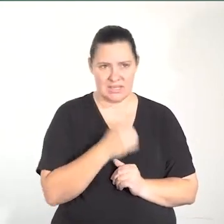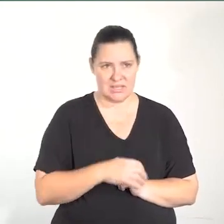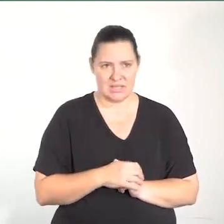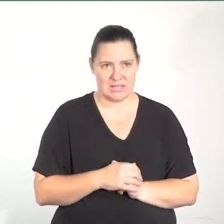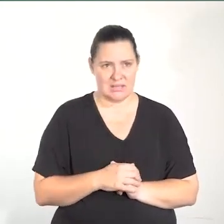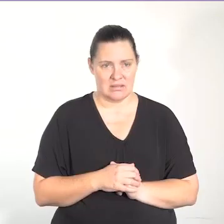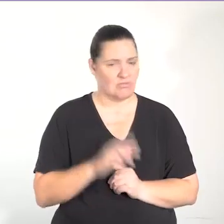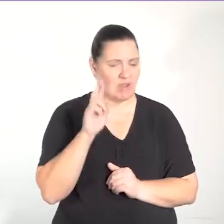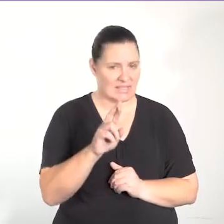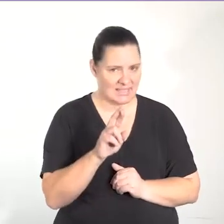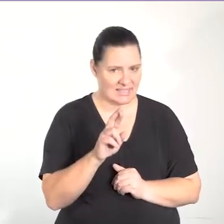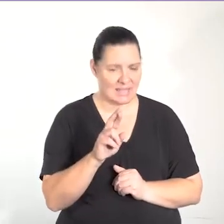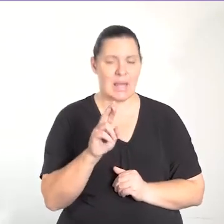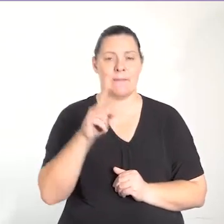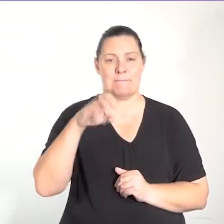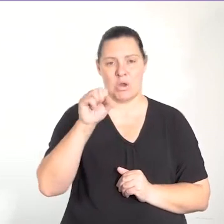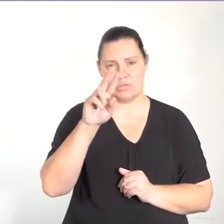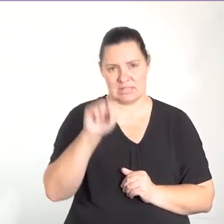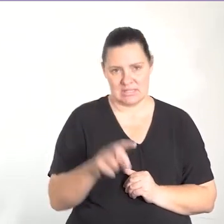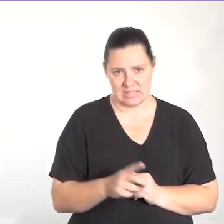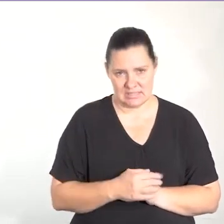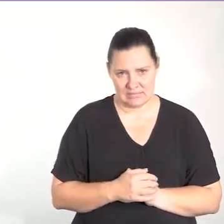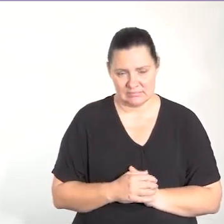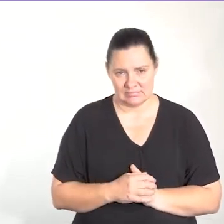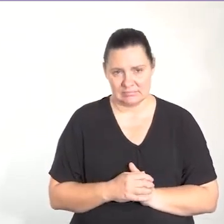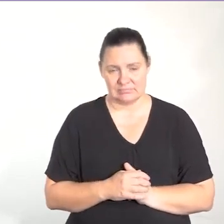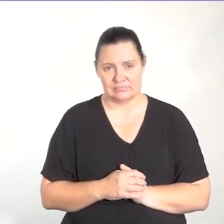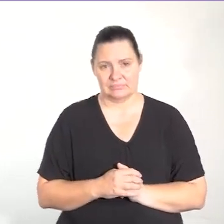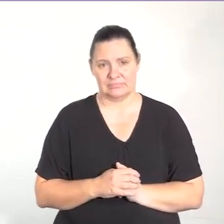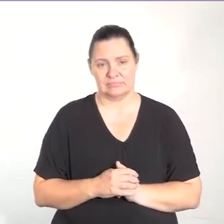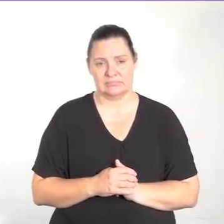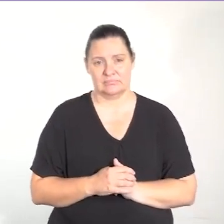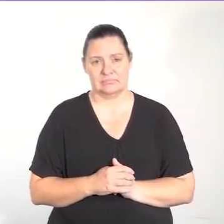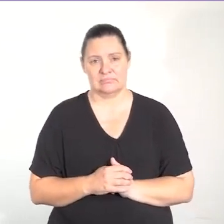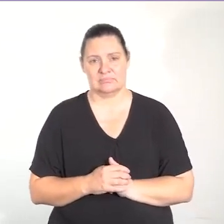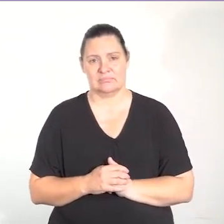that is not rands, that will be the pounds.